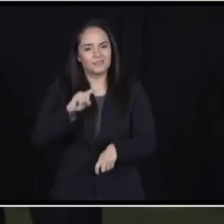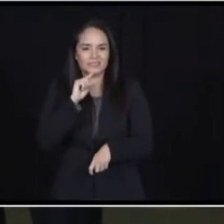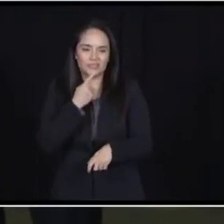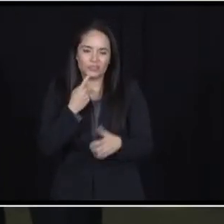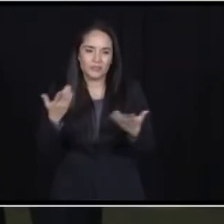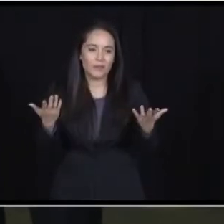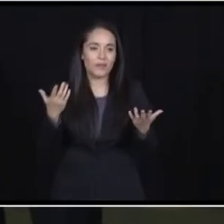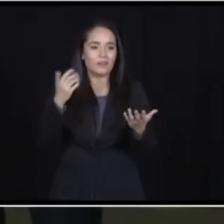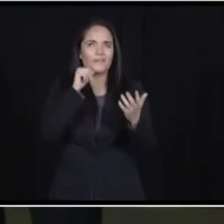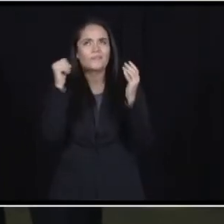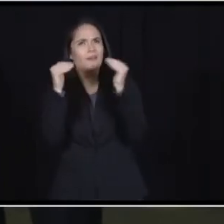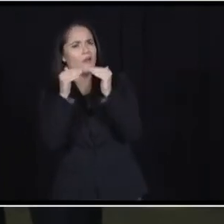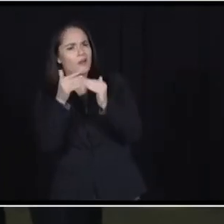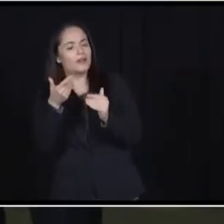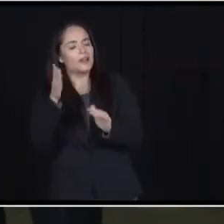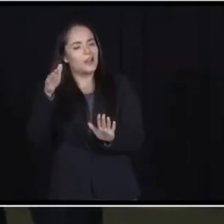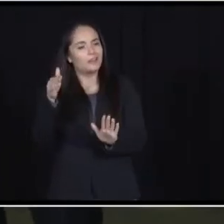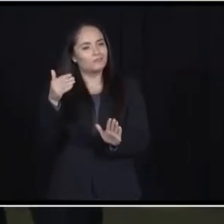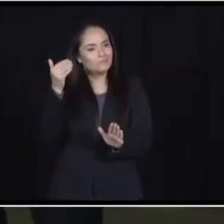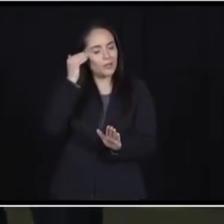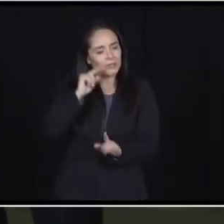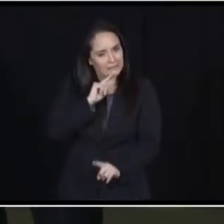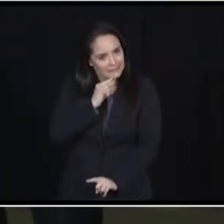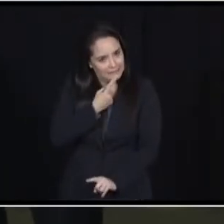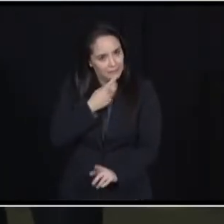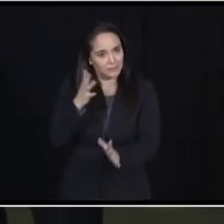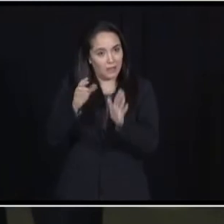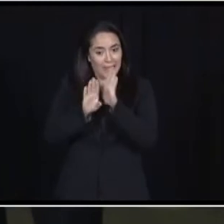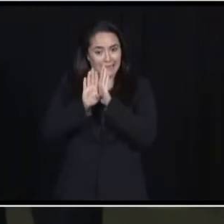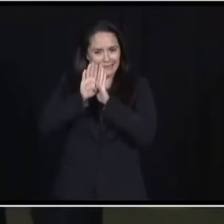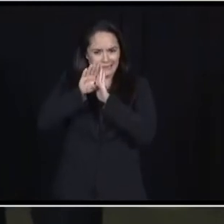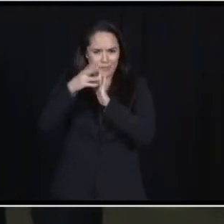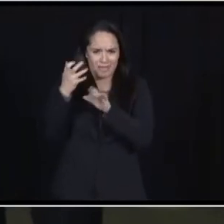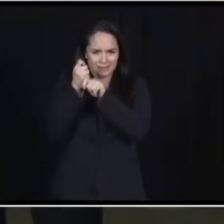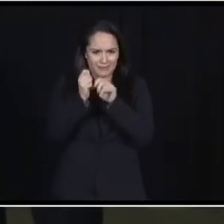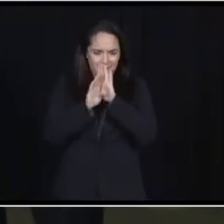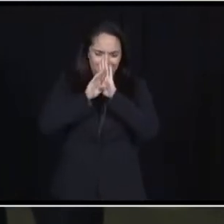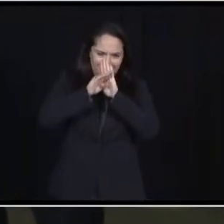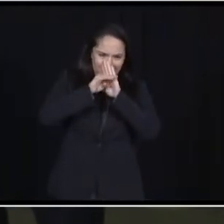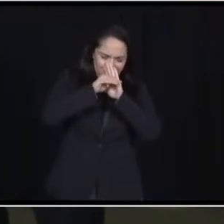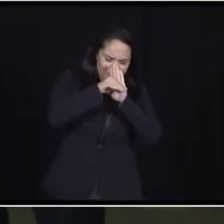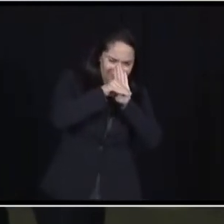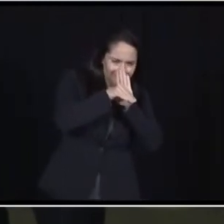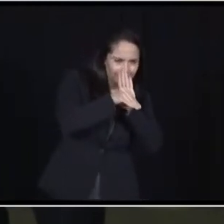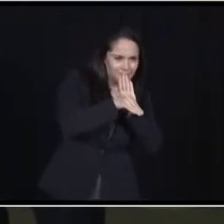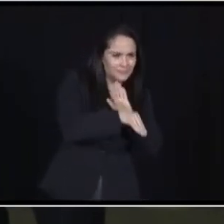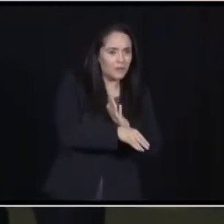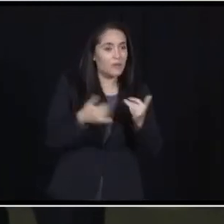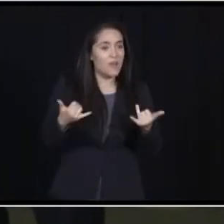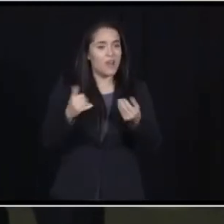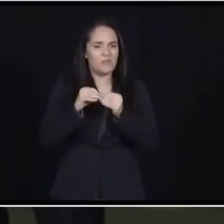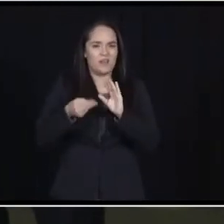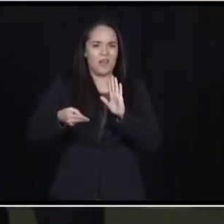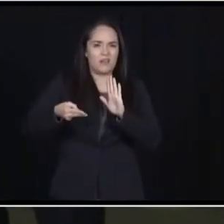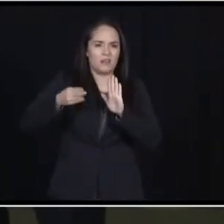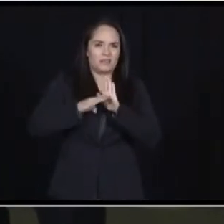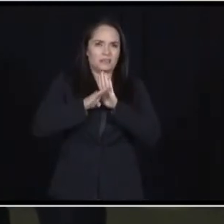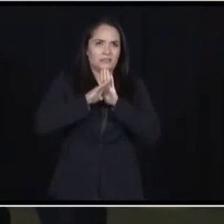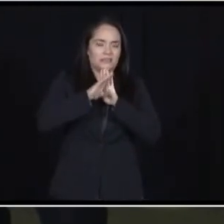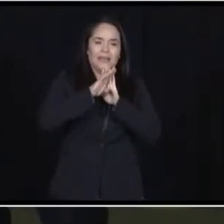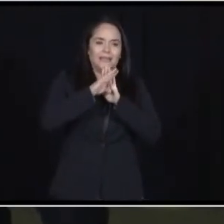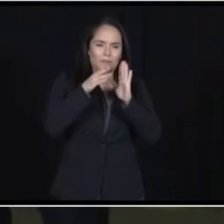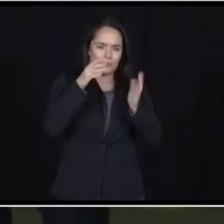need to take this seriously to try and bend this curve, get these numbers much lower than they are now. And we do know that by taking some